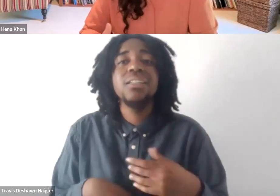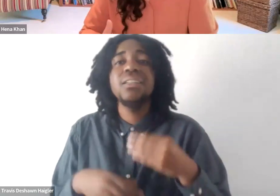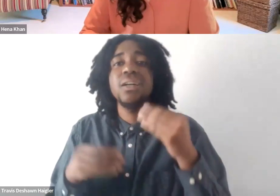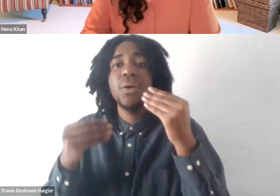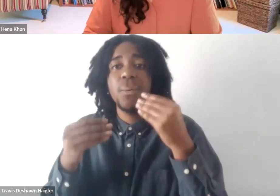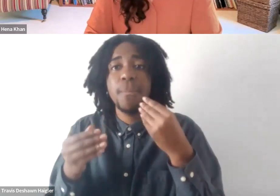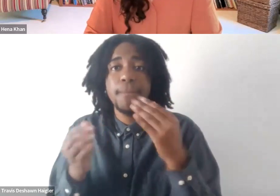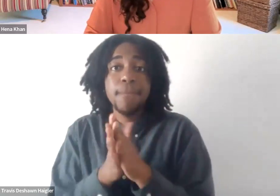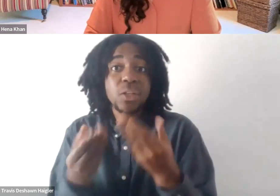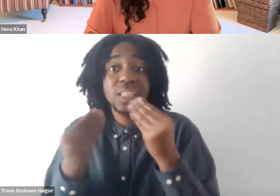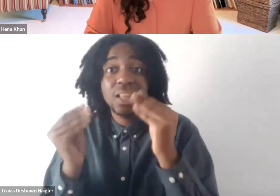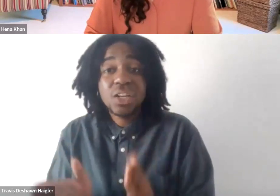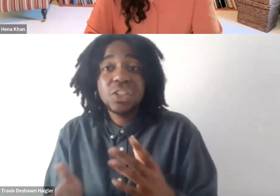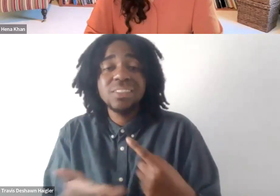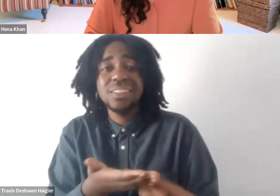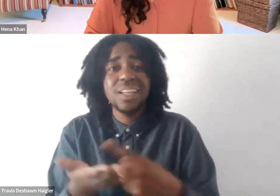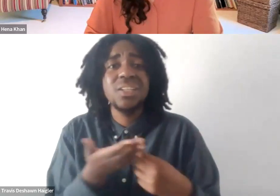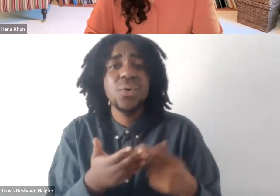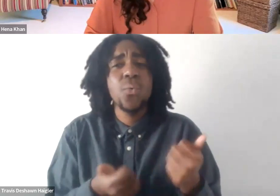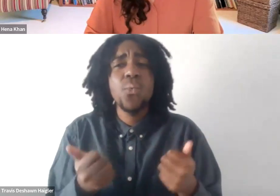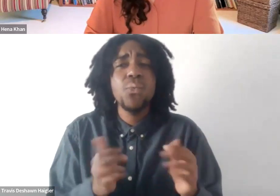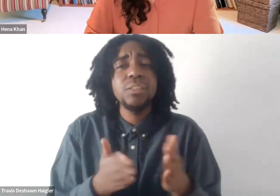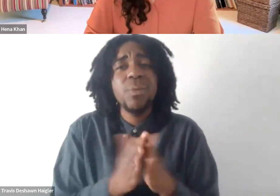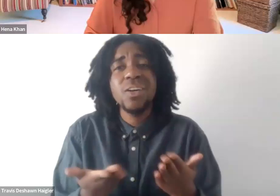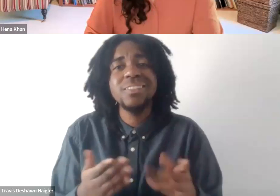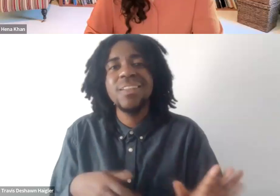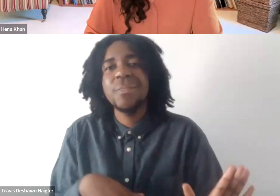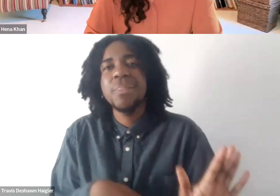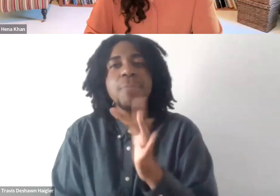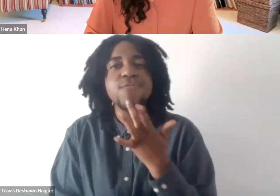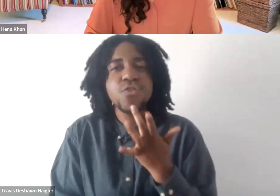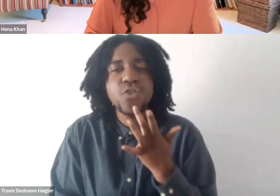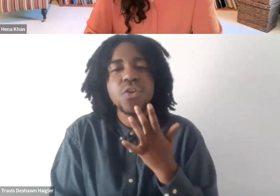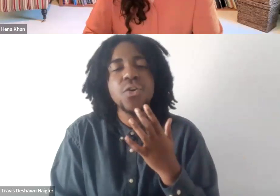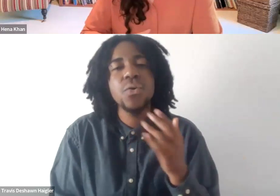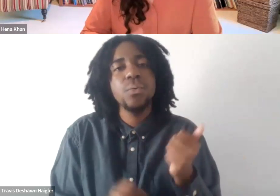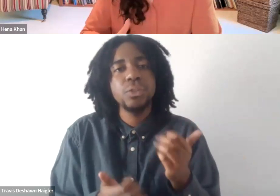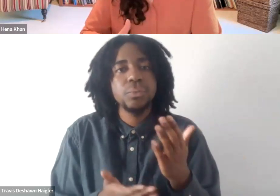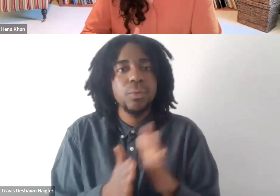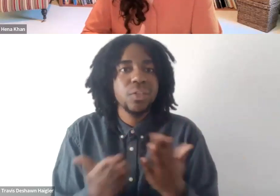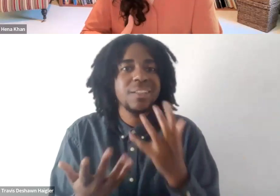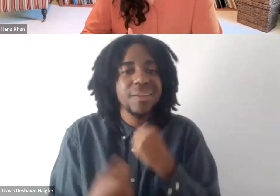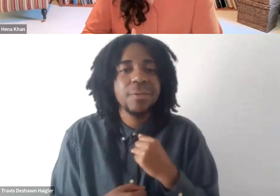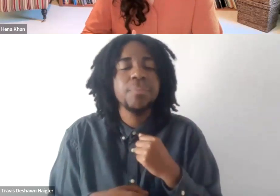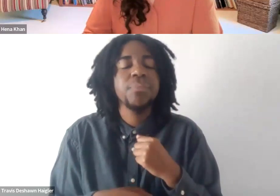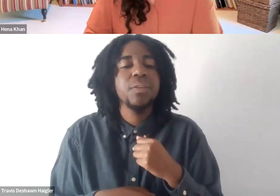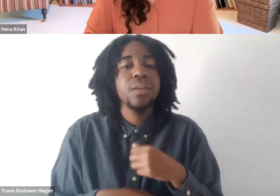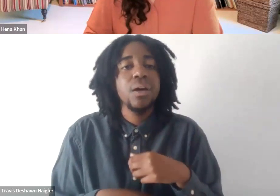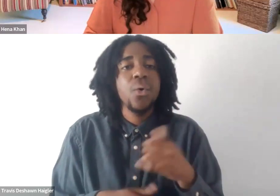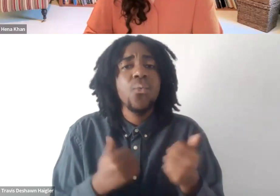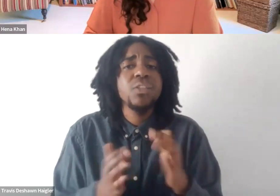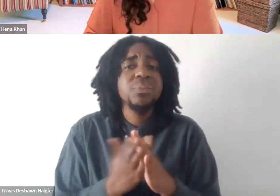they're excited about, and the ones that they really value, and the ones that they see kids are getting excited